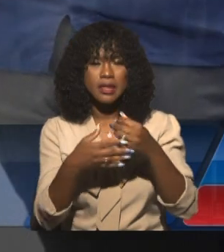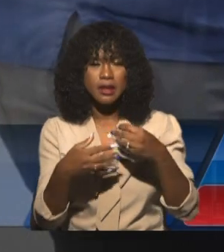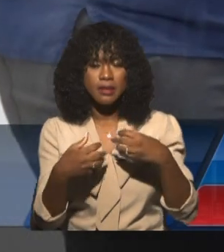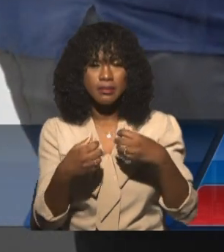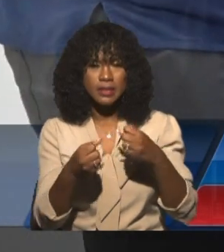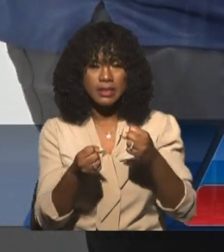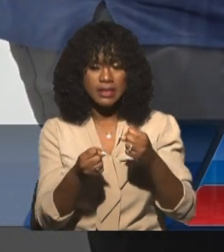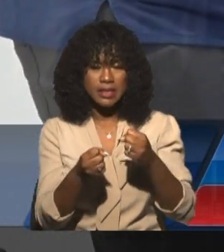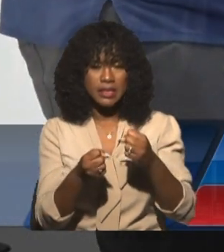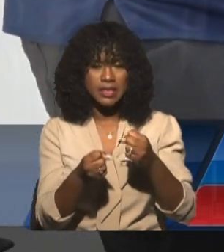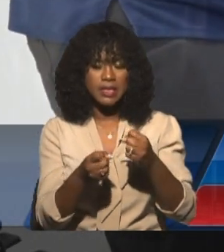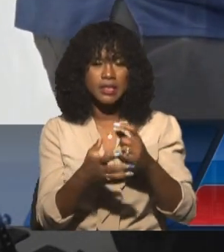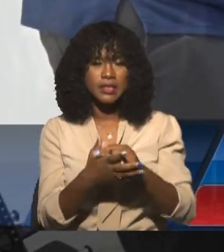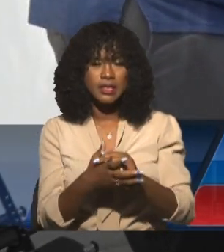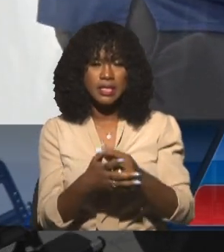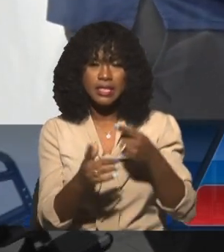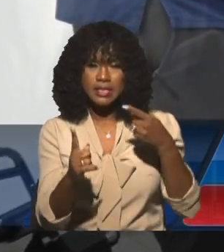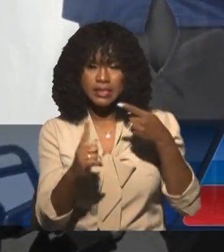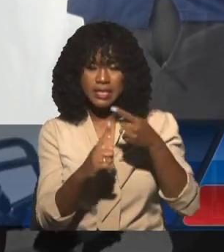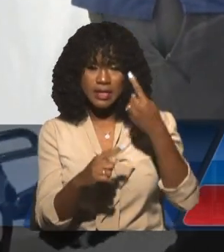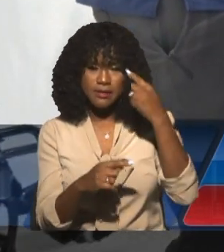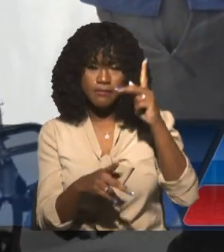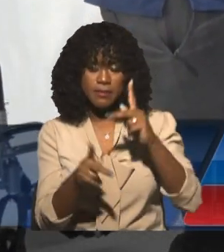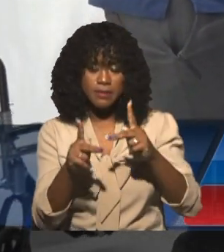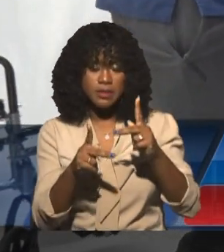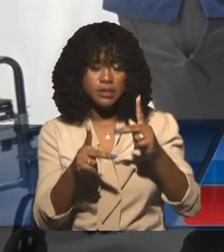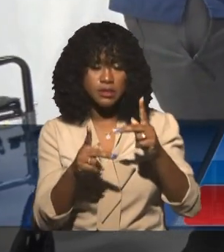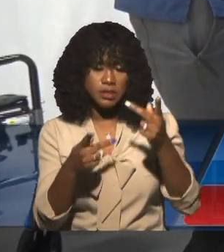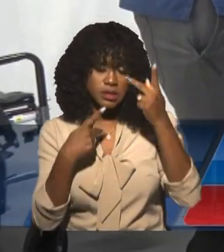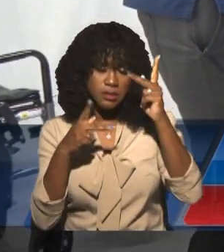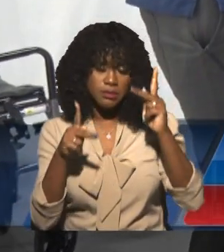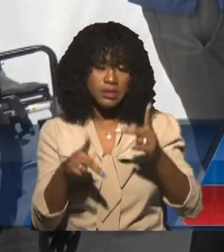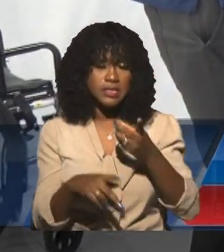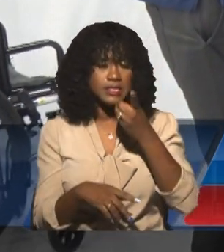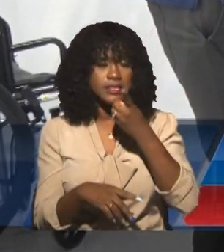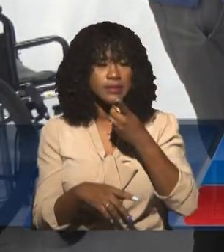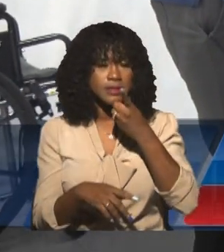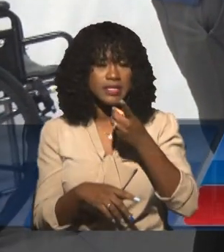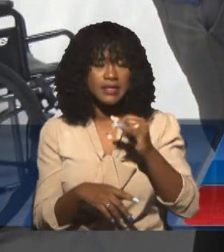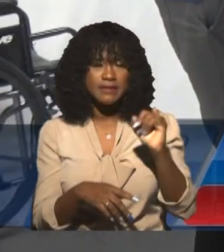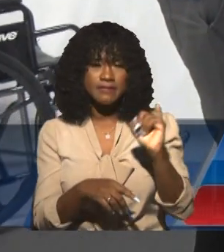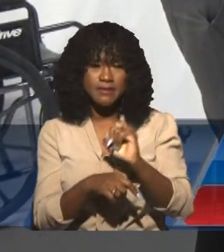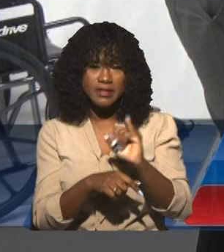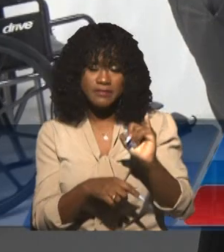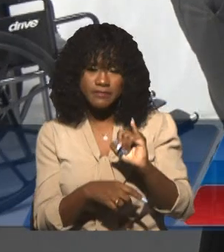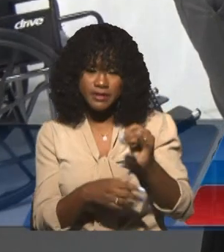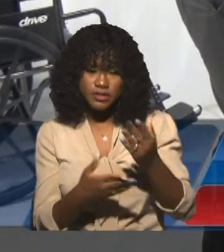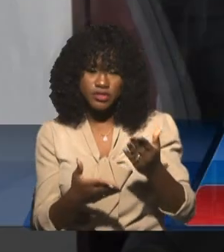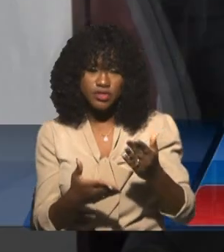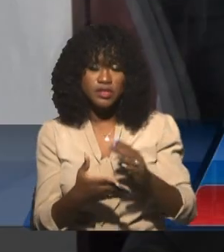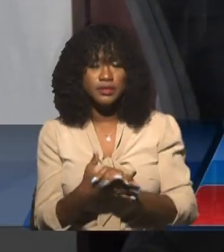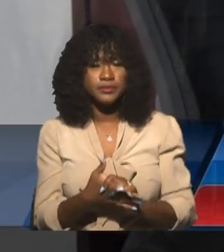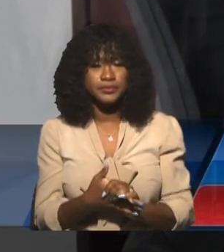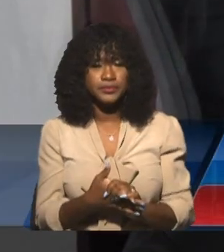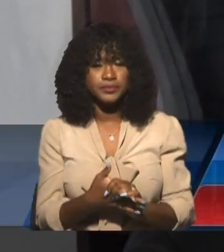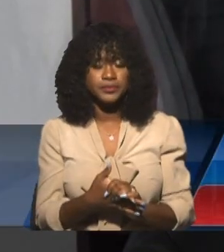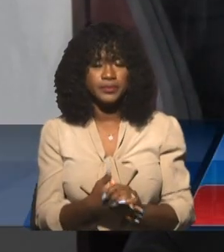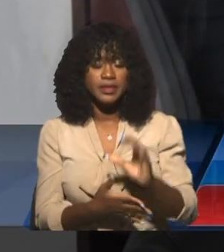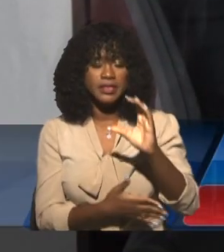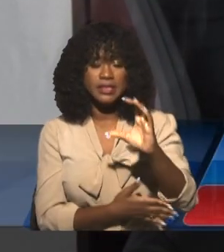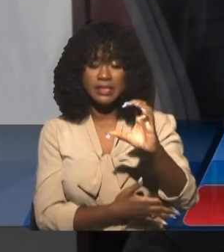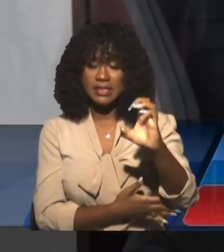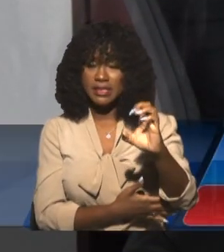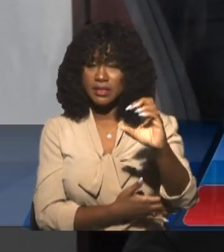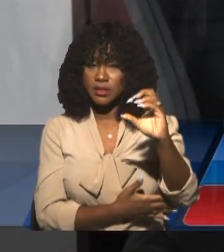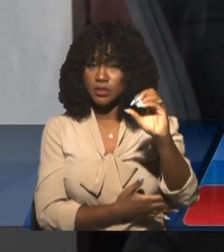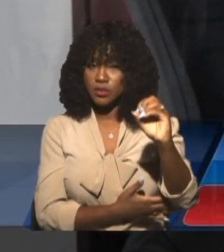monoxide poisoning, as well as wounds that won't heal. It's also used for infections in which tissues are starved for oxygen. CEO Dr.